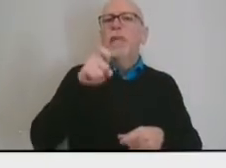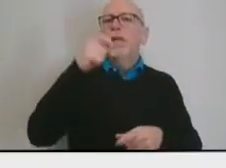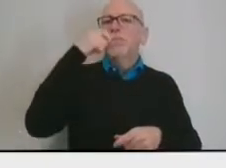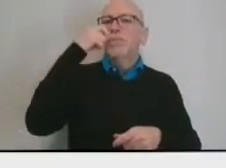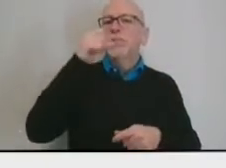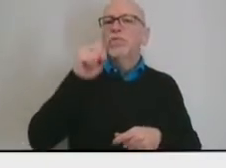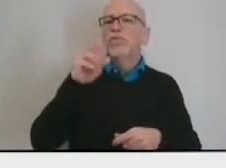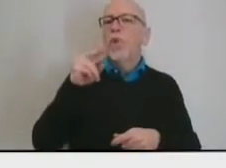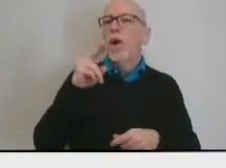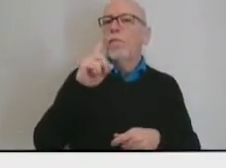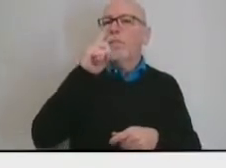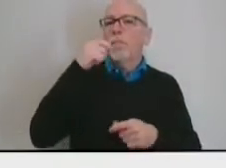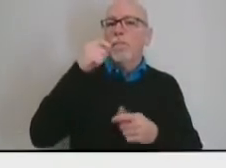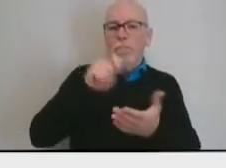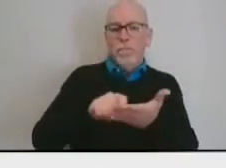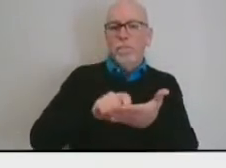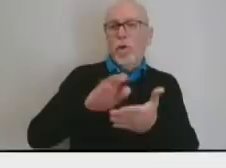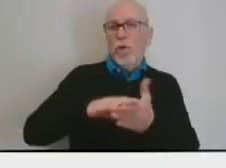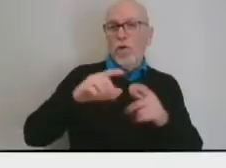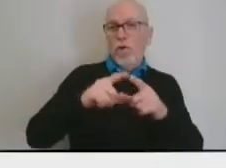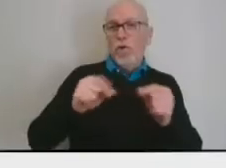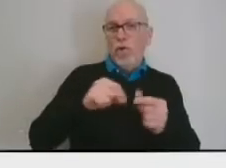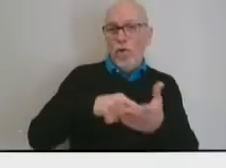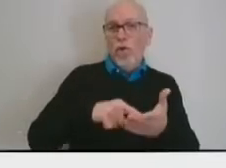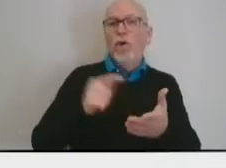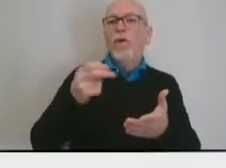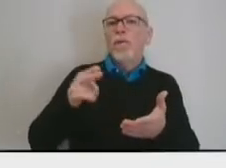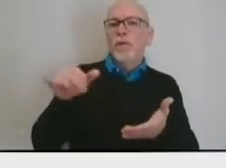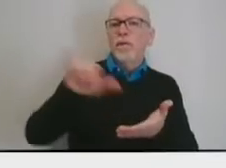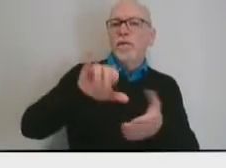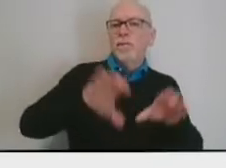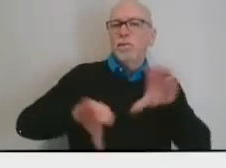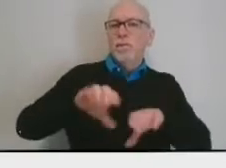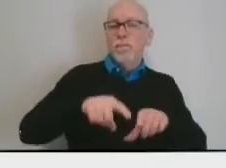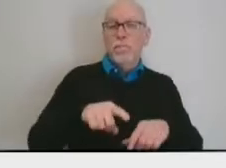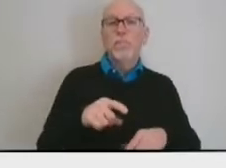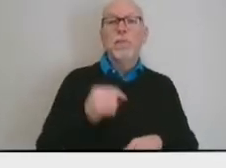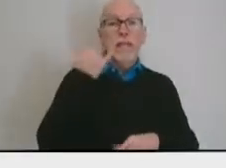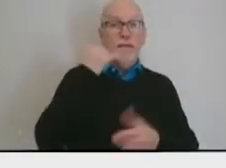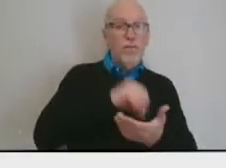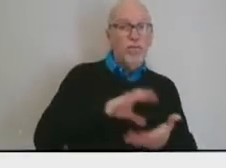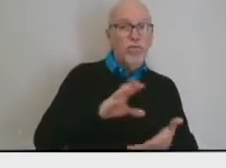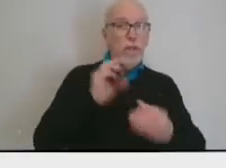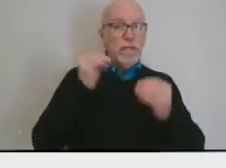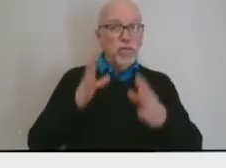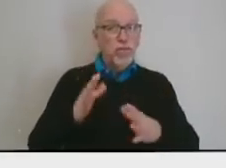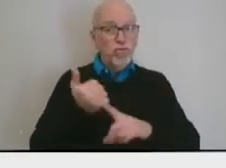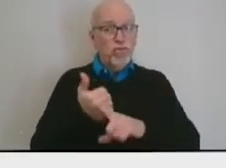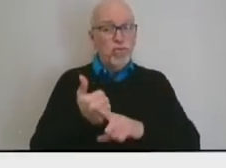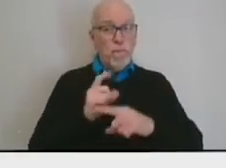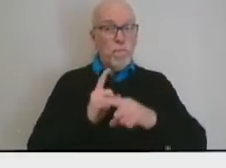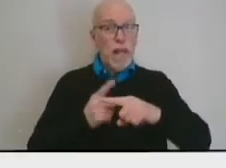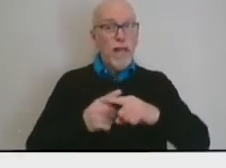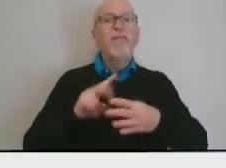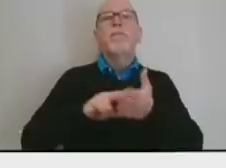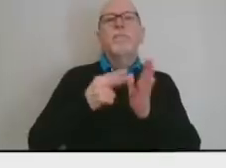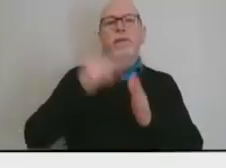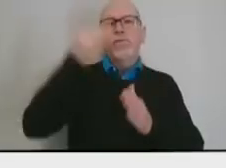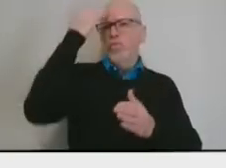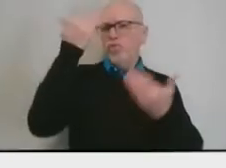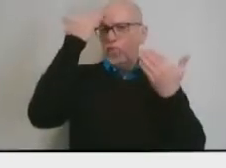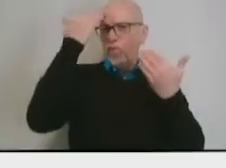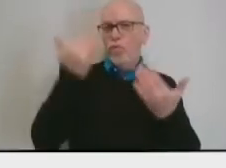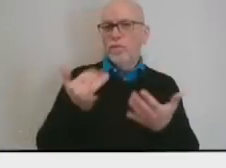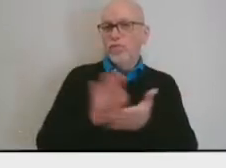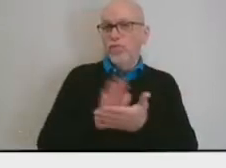is applied to a card, and then reagents are added. If the student or teacher is positive, the school will know immediately, and this will